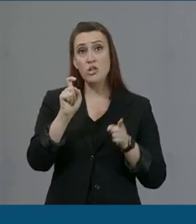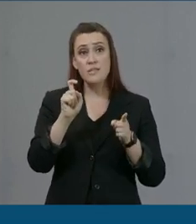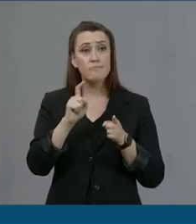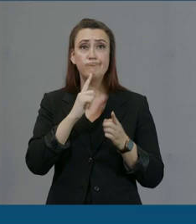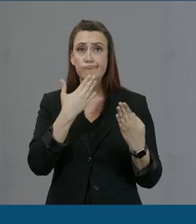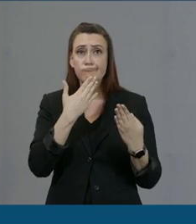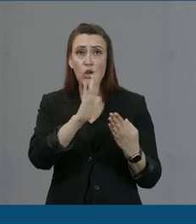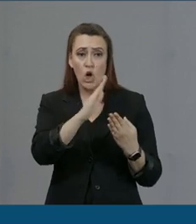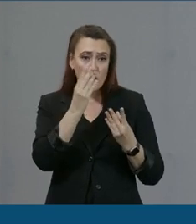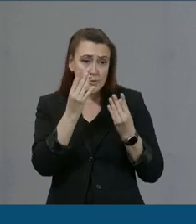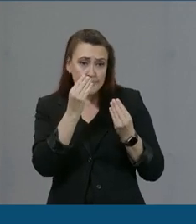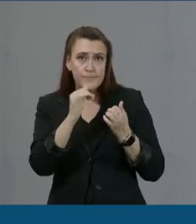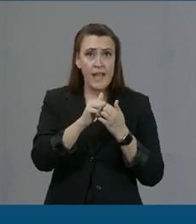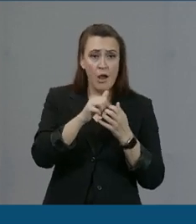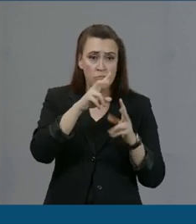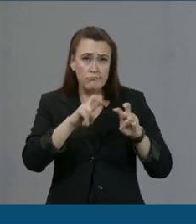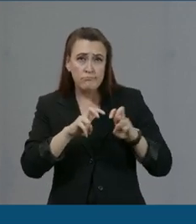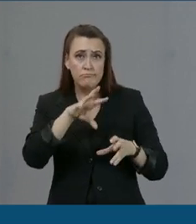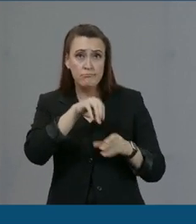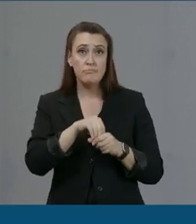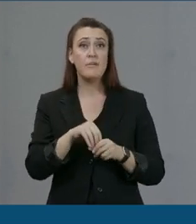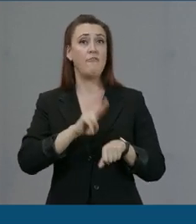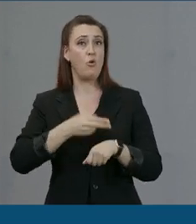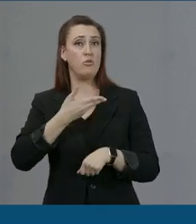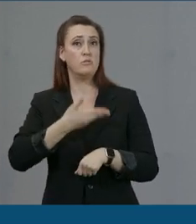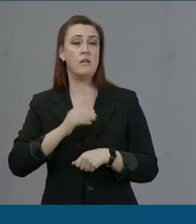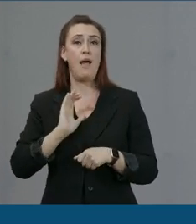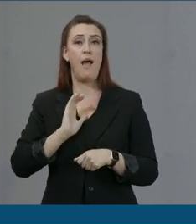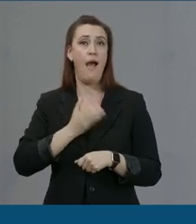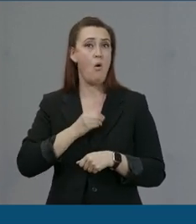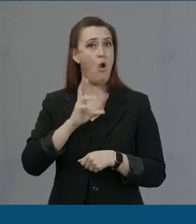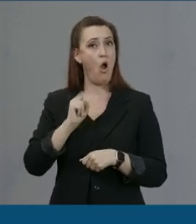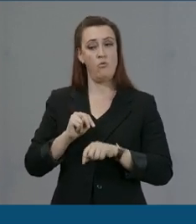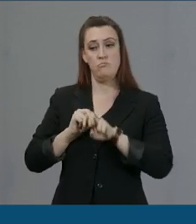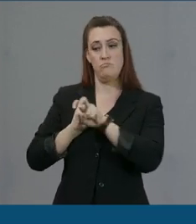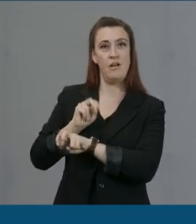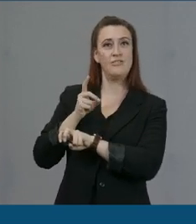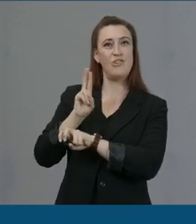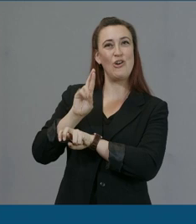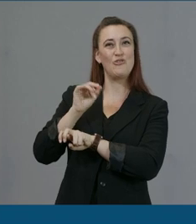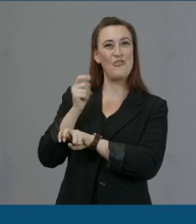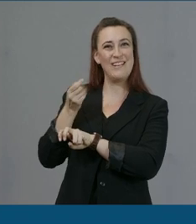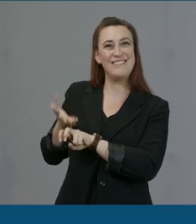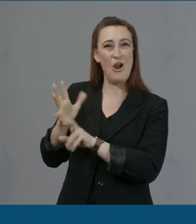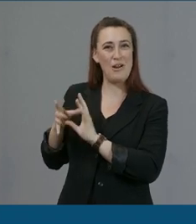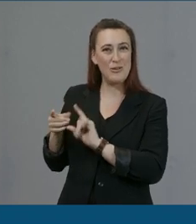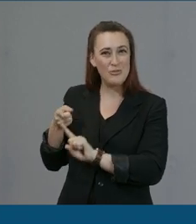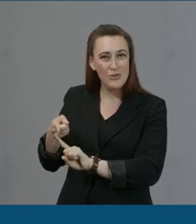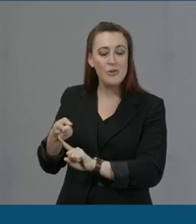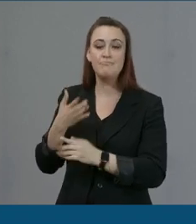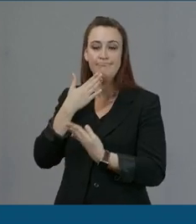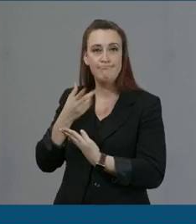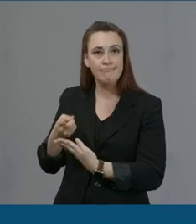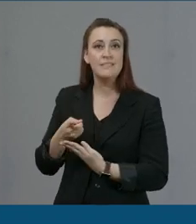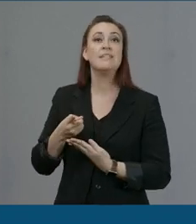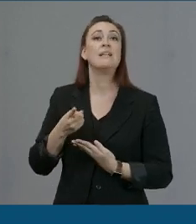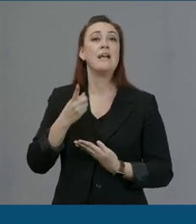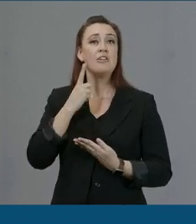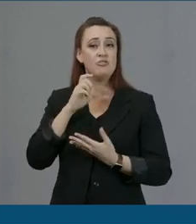And of course, with Dr. Christ, we just were able to visit with the Vice President, all